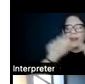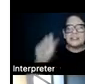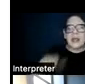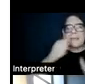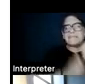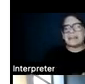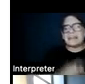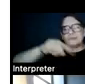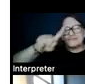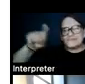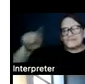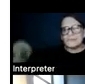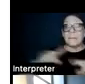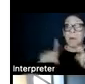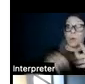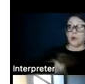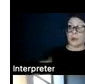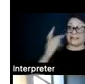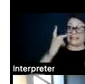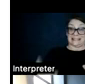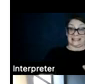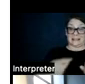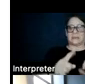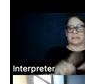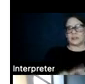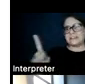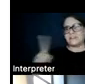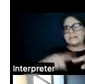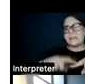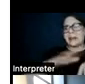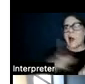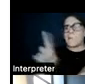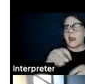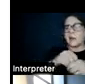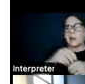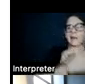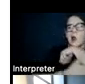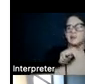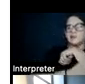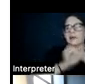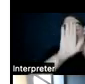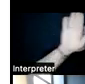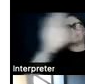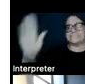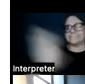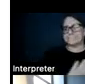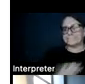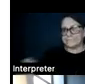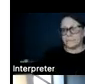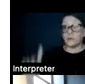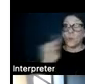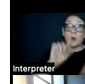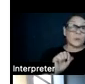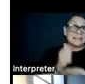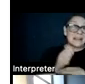profiles, what you can clearly see is that they differ across the whole country. And so where we put a wind farm